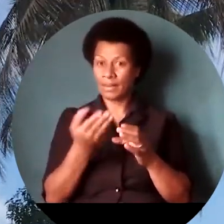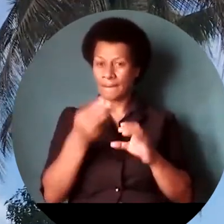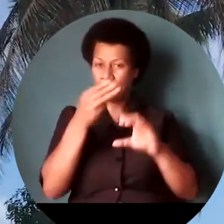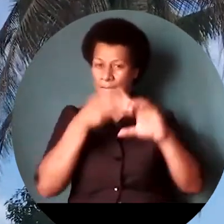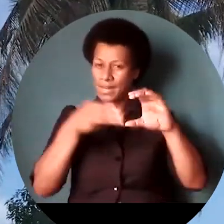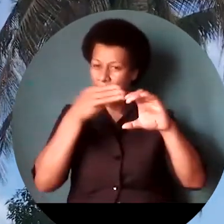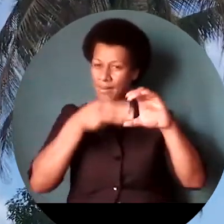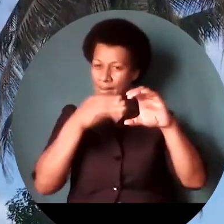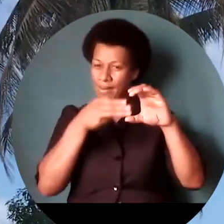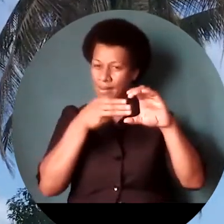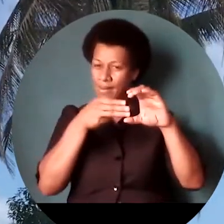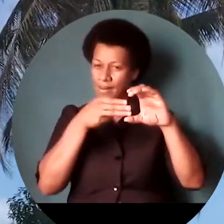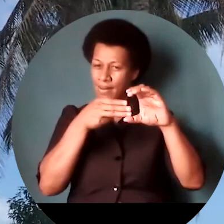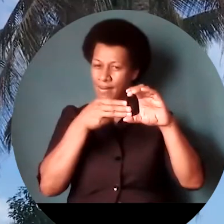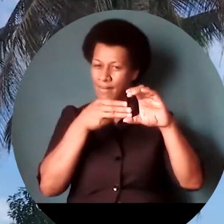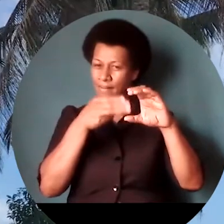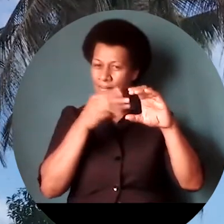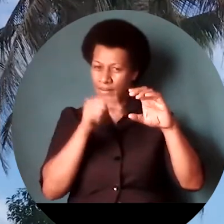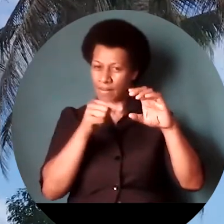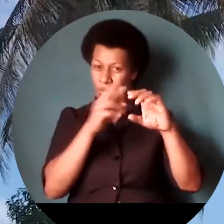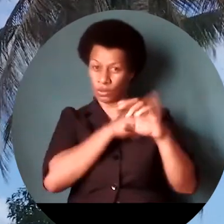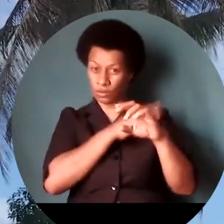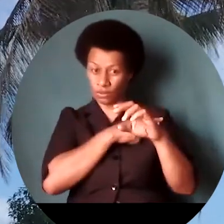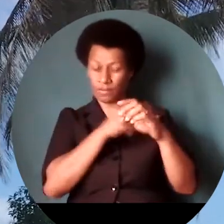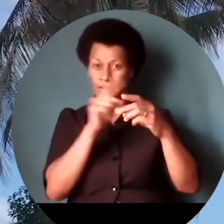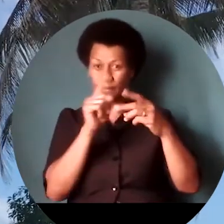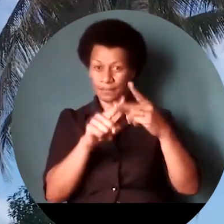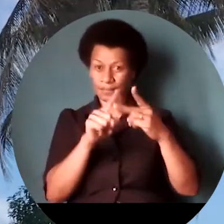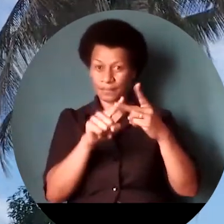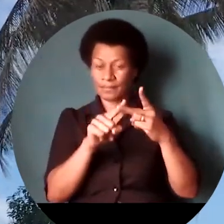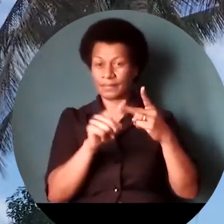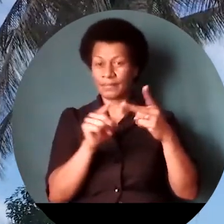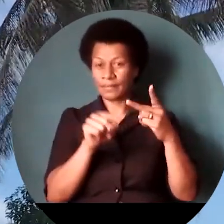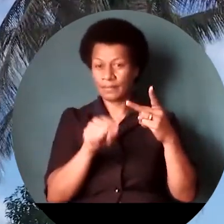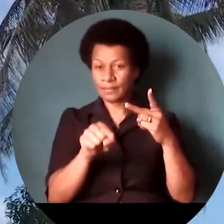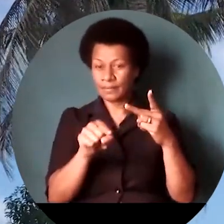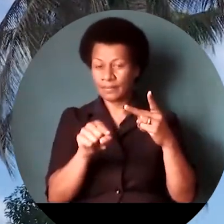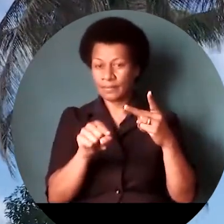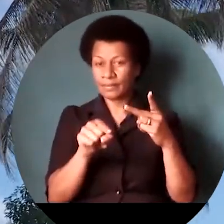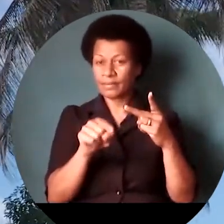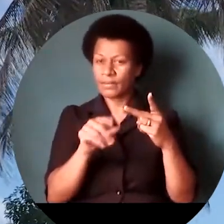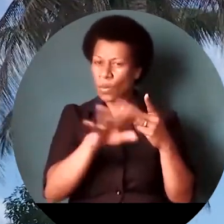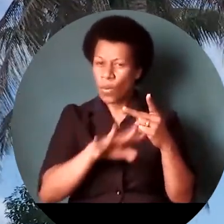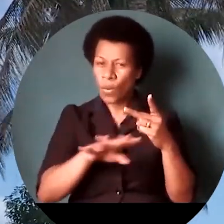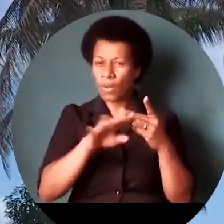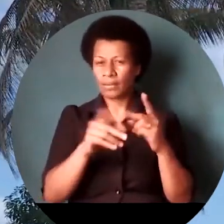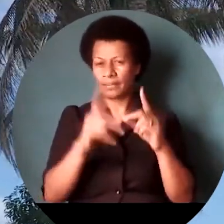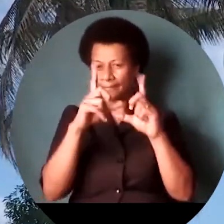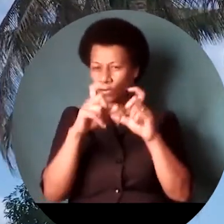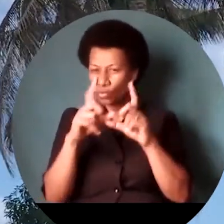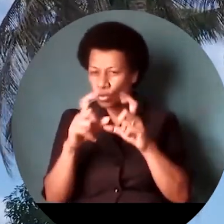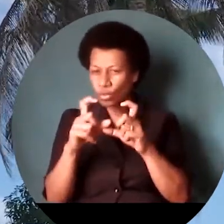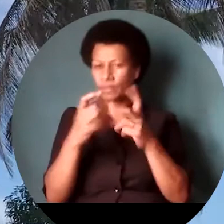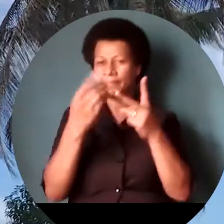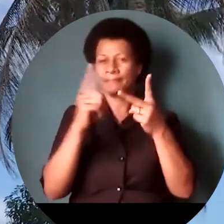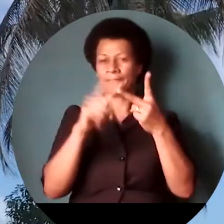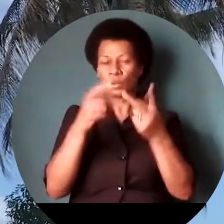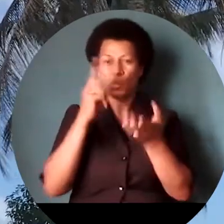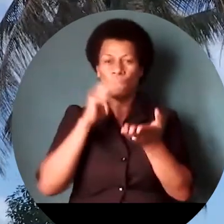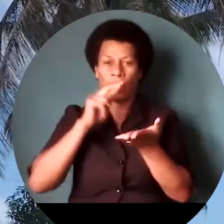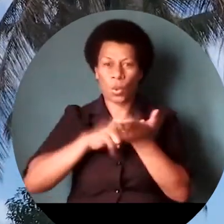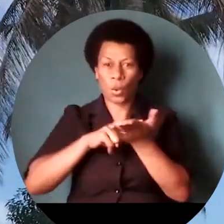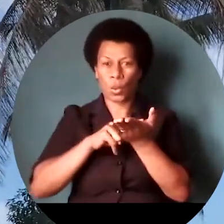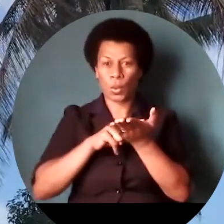Multimedia Specialist, my role is to ensure that I capture all evidence of the PARG in different digital forms